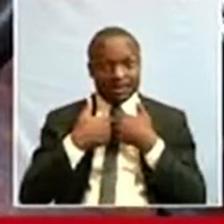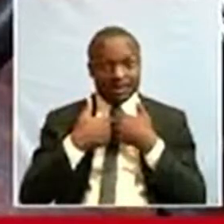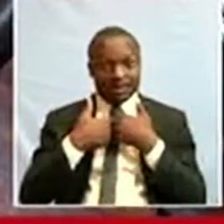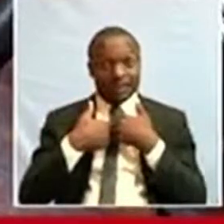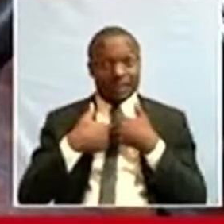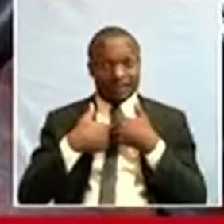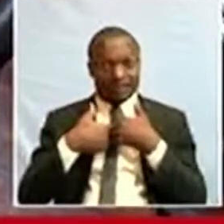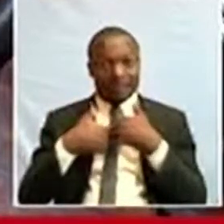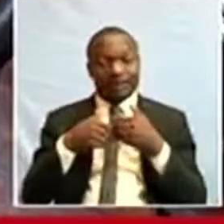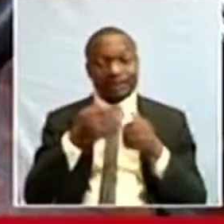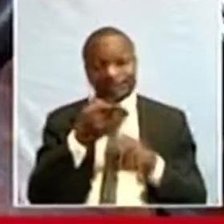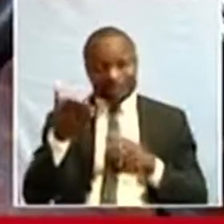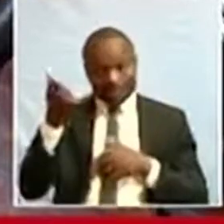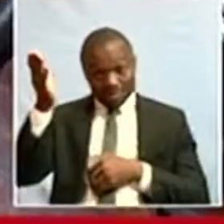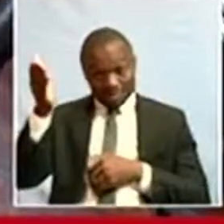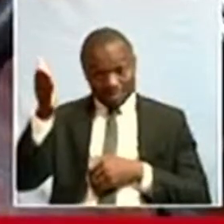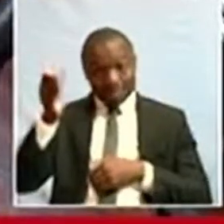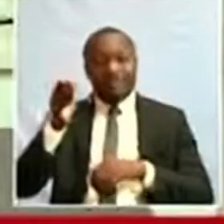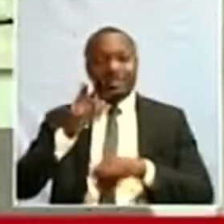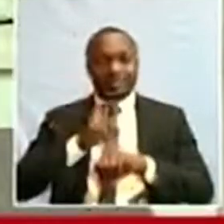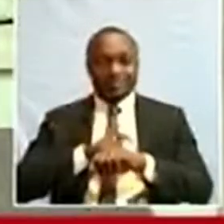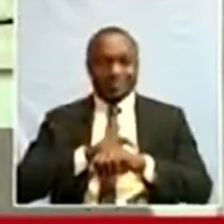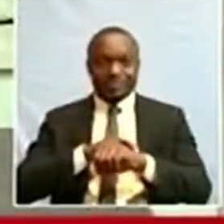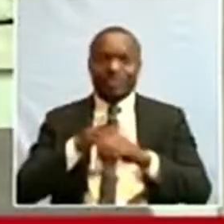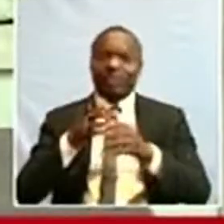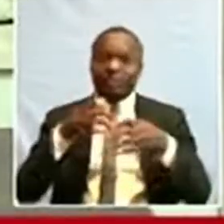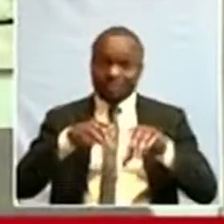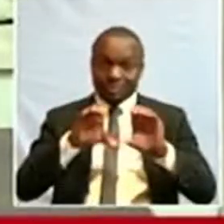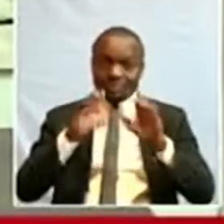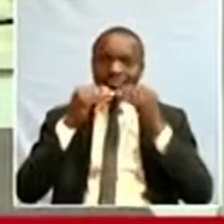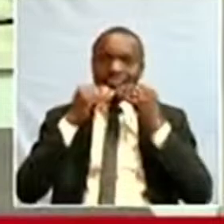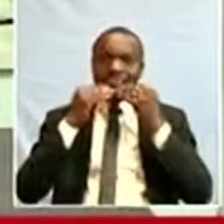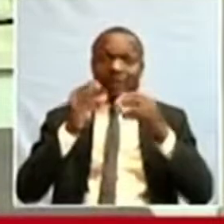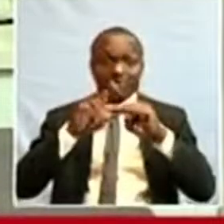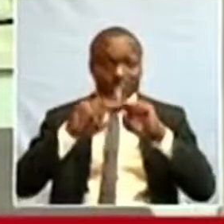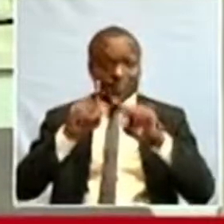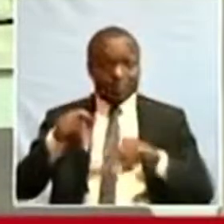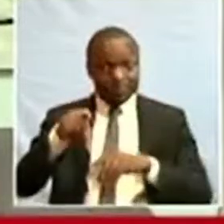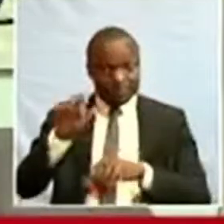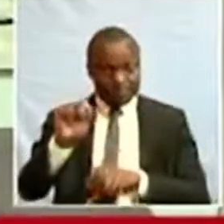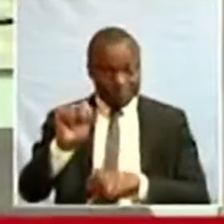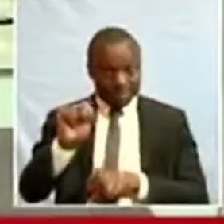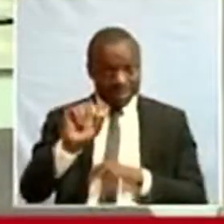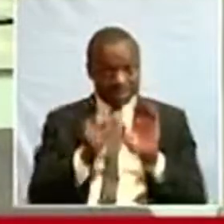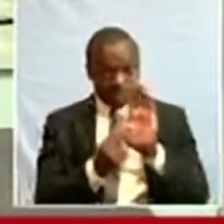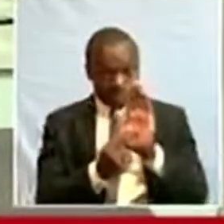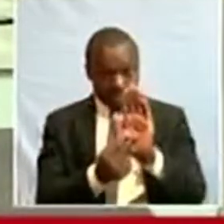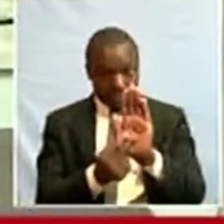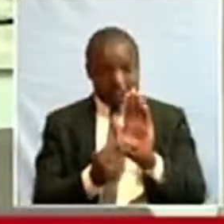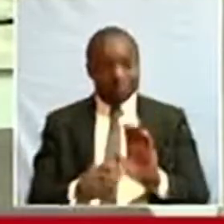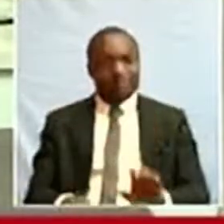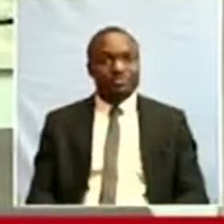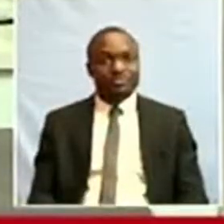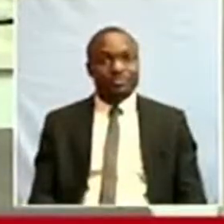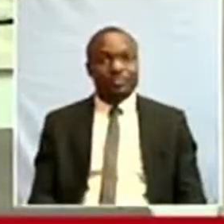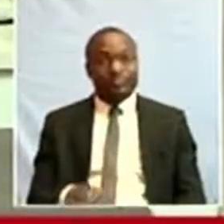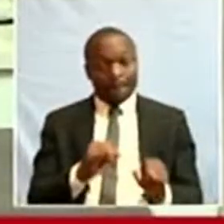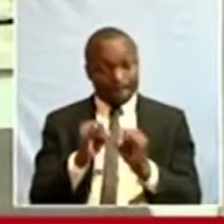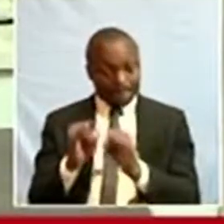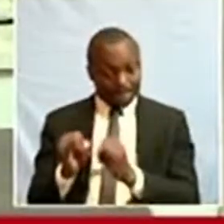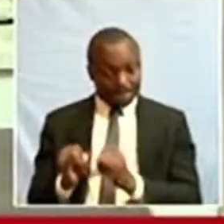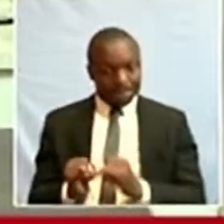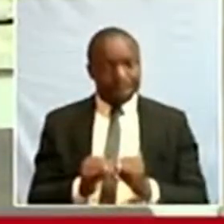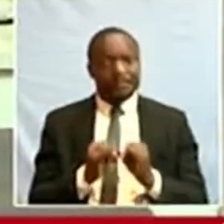can proceed. Thank you so very much, Honorable Chair. As the PS has indicated, we are implementing